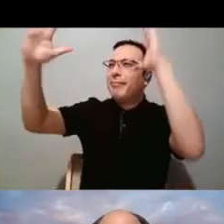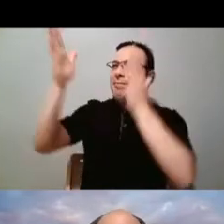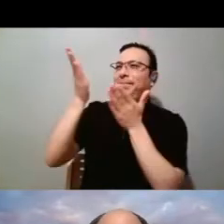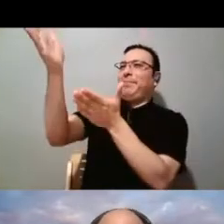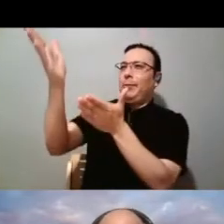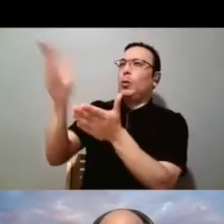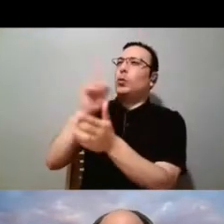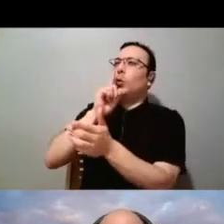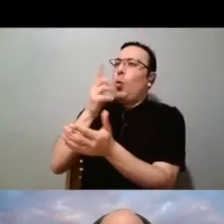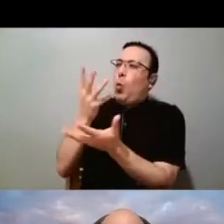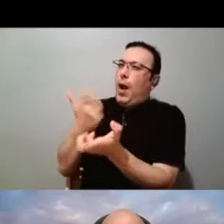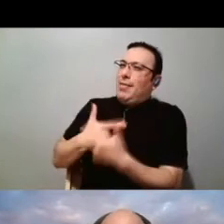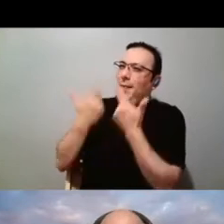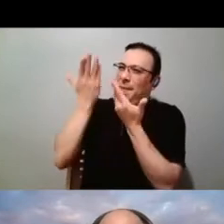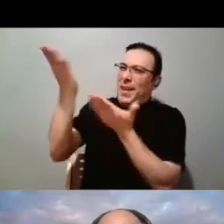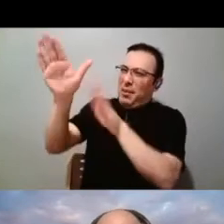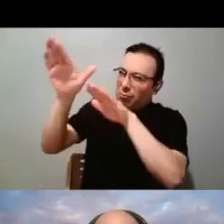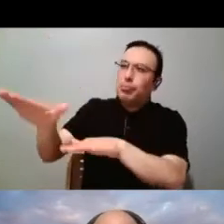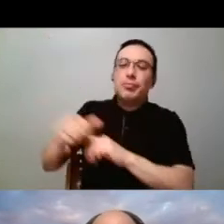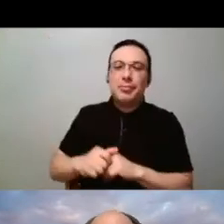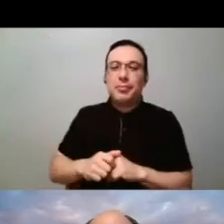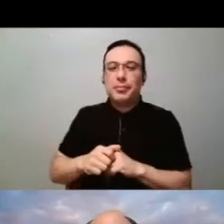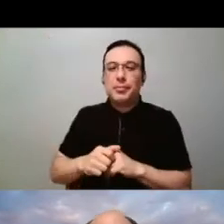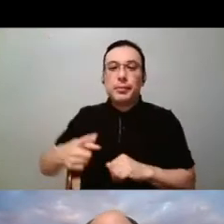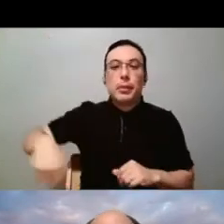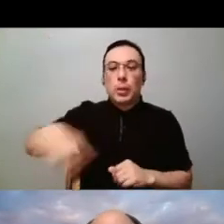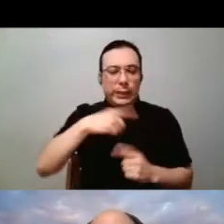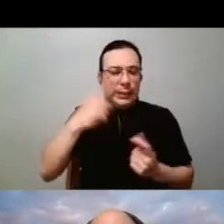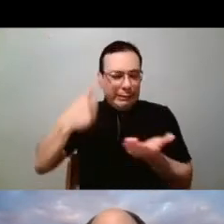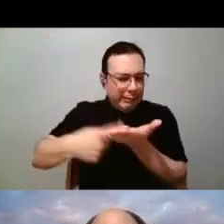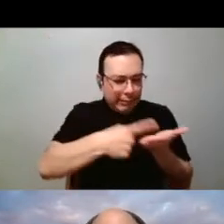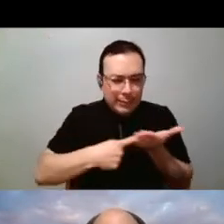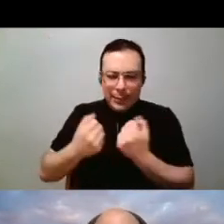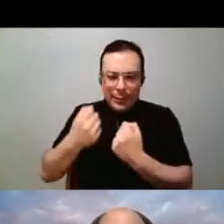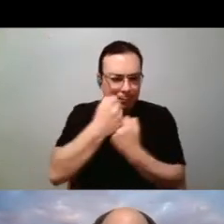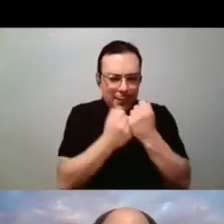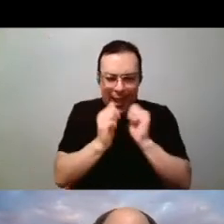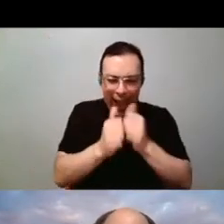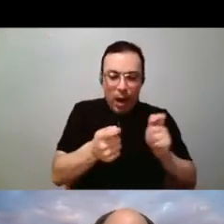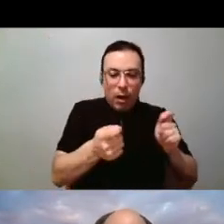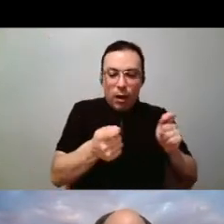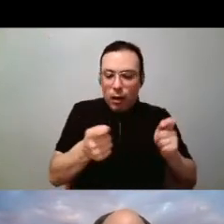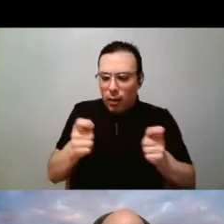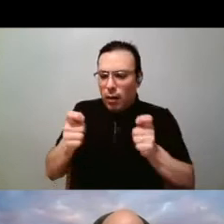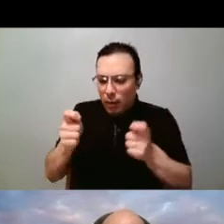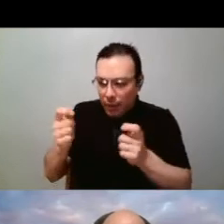to consider the many ways that we help each other move through the transitions of upheaval.